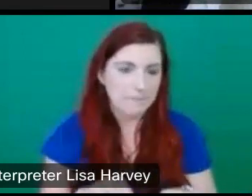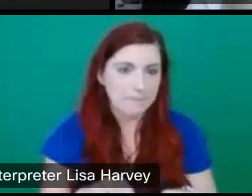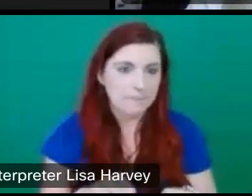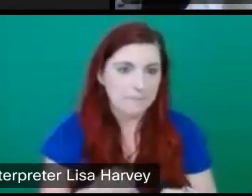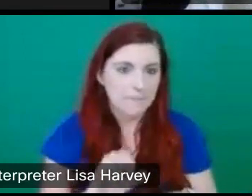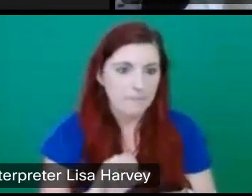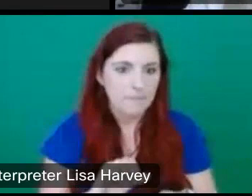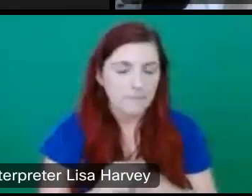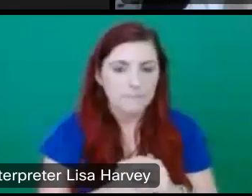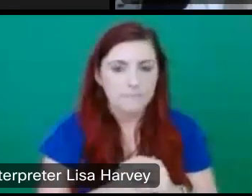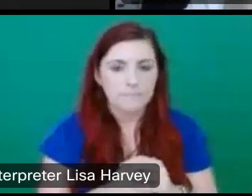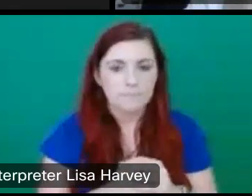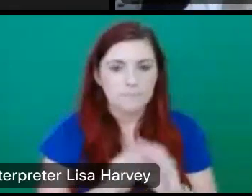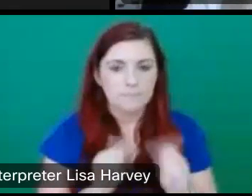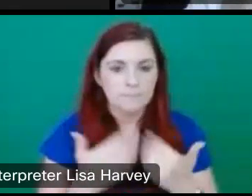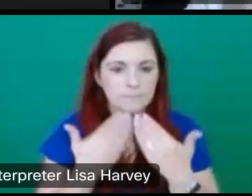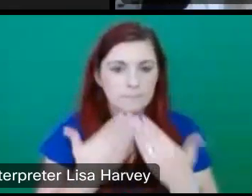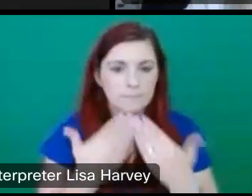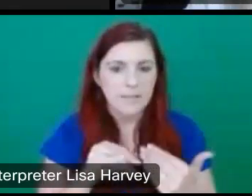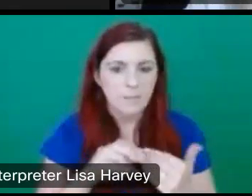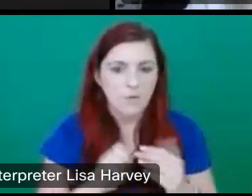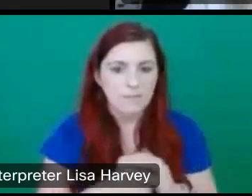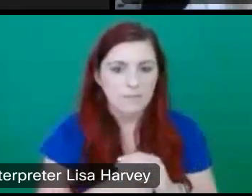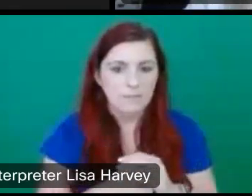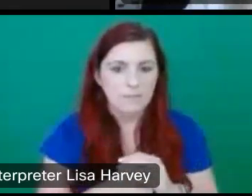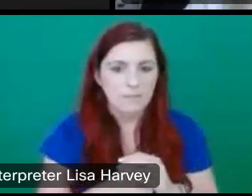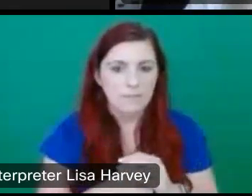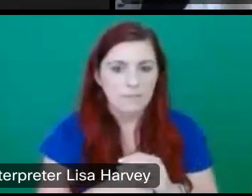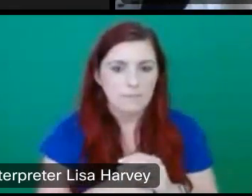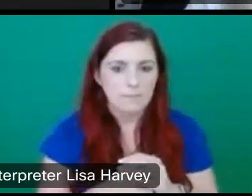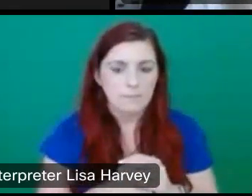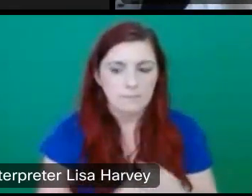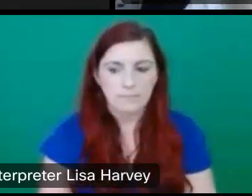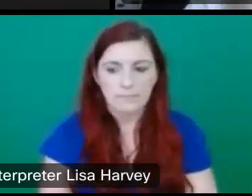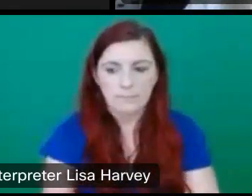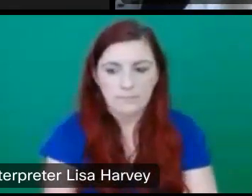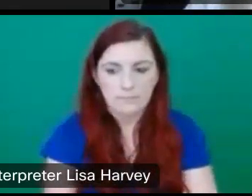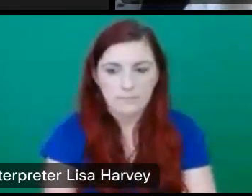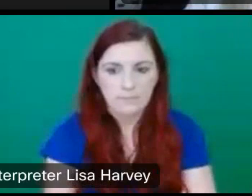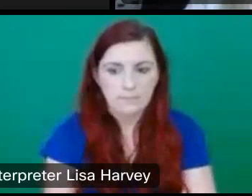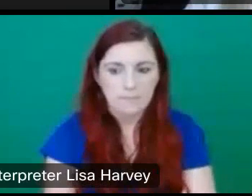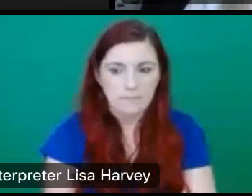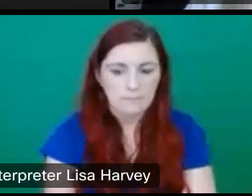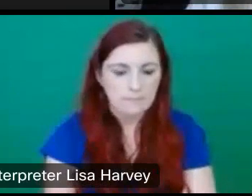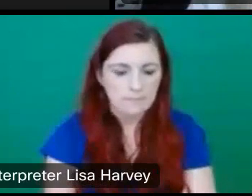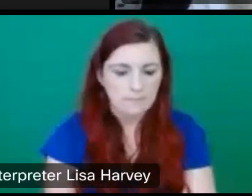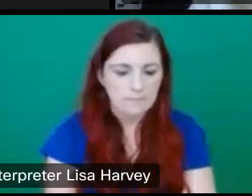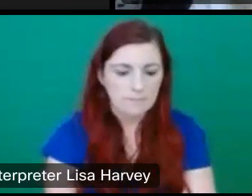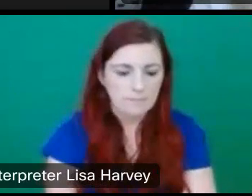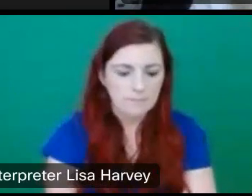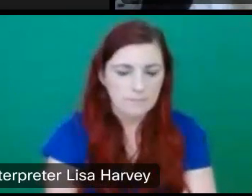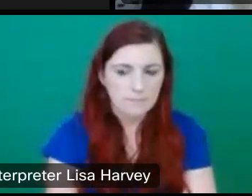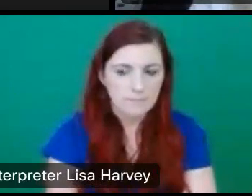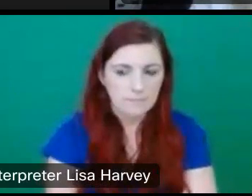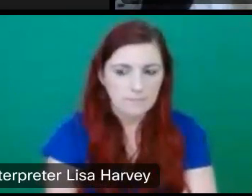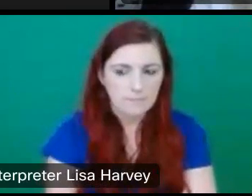service. Okay, thank you very much, Maurice. And just maybe over to Orla or Lorraine, really, in relation to what are the next